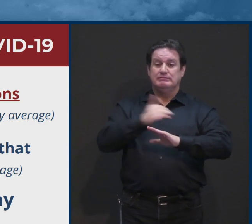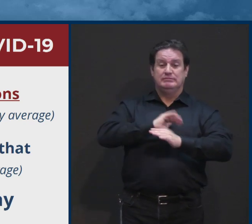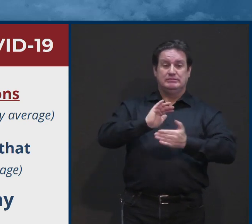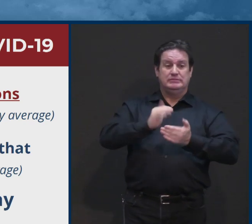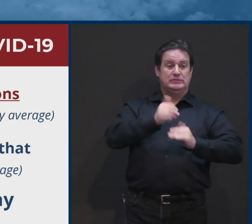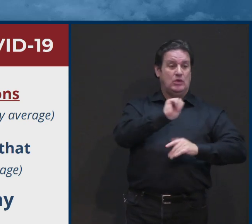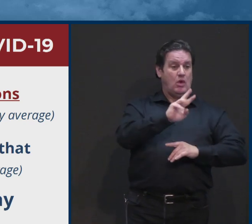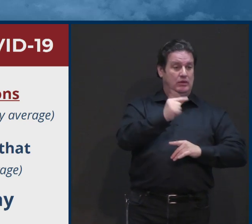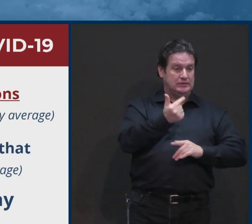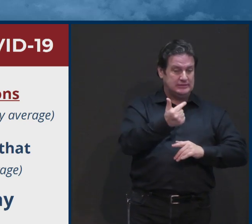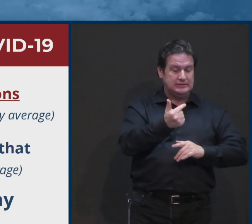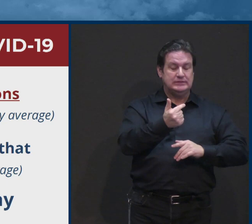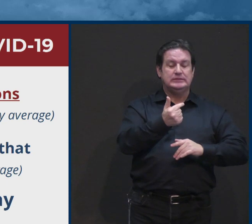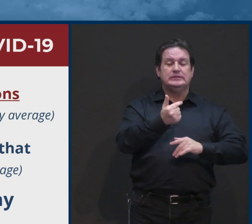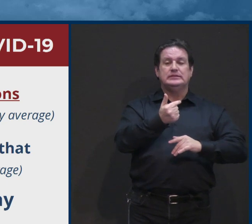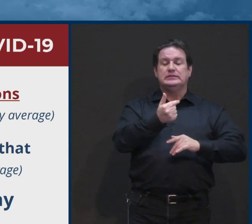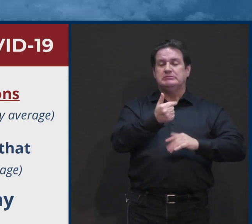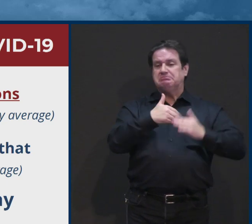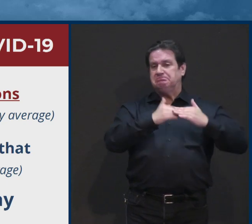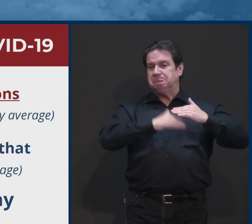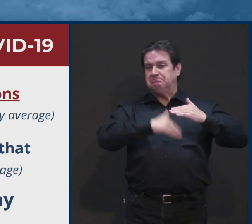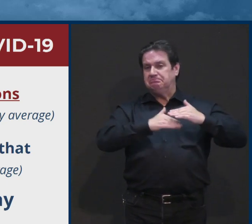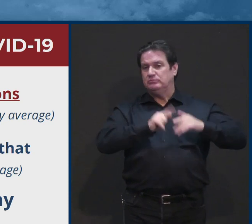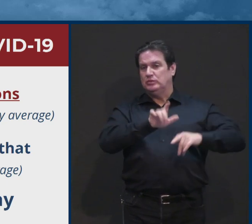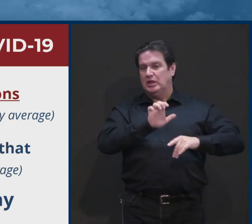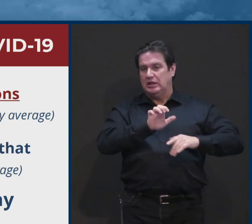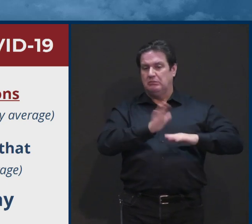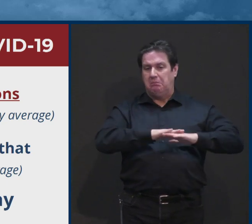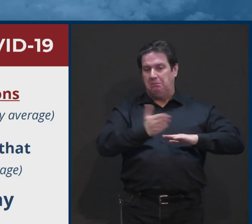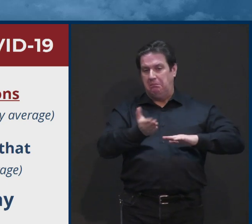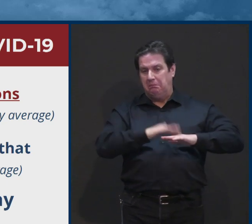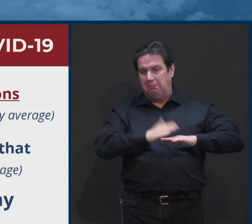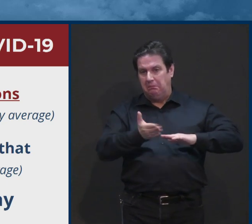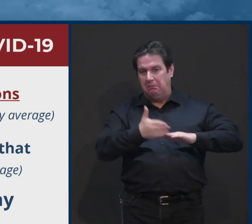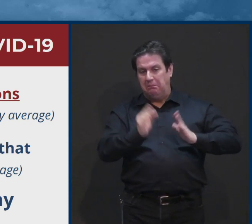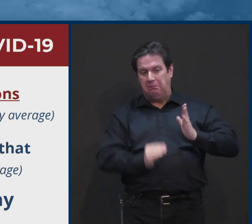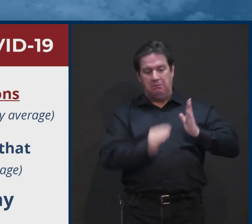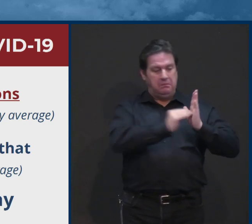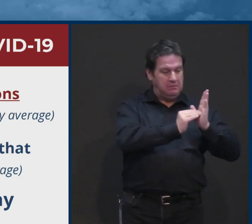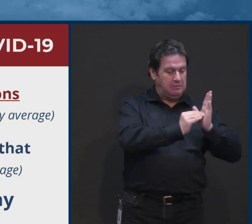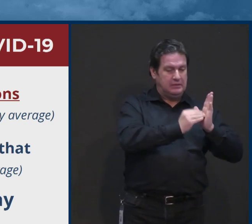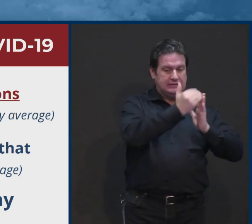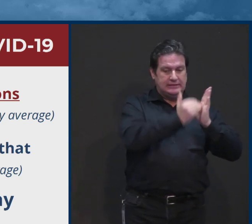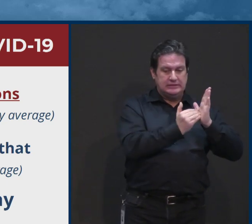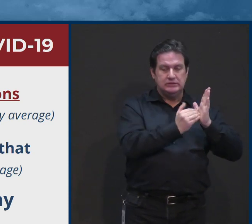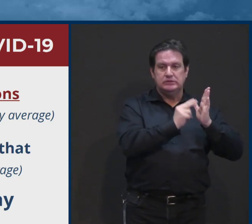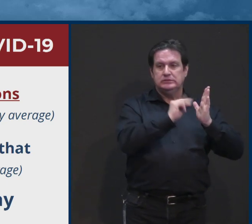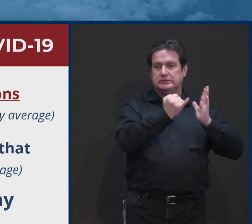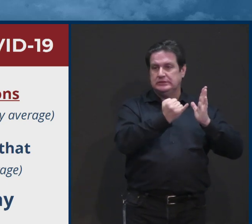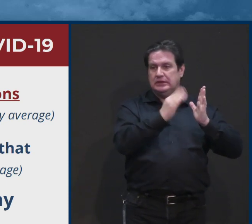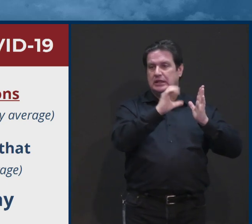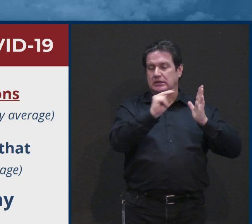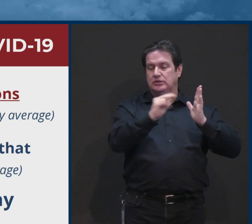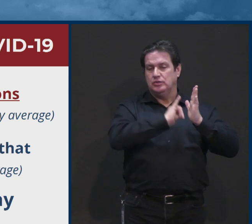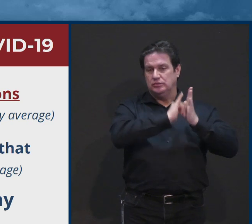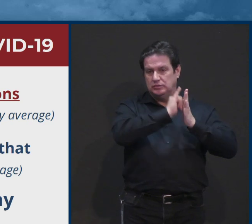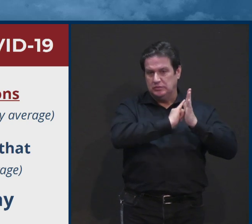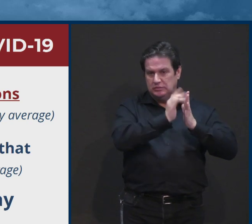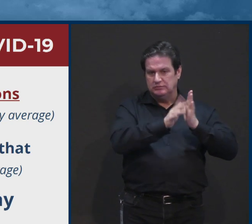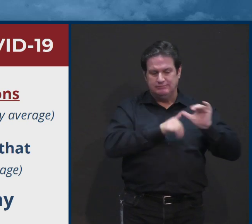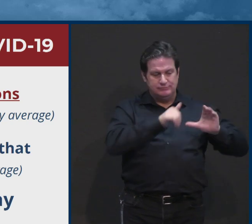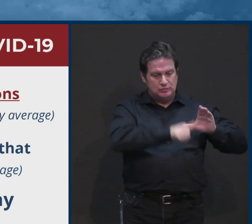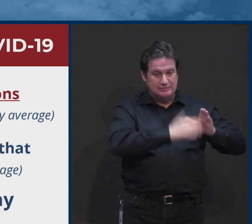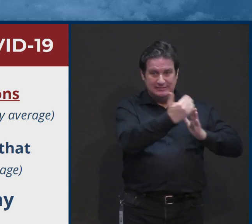of August, early September, when we were on again, off again, the quarantine list from New Jersey, New York, and Connecticut. Just as